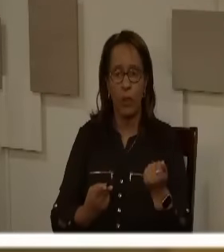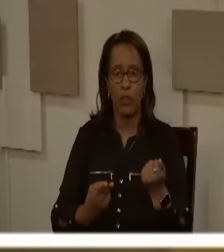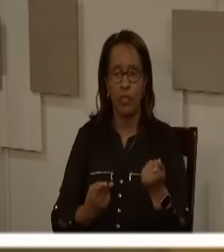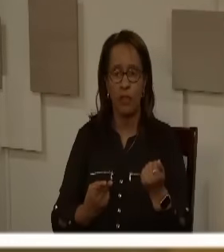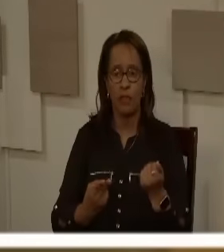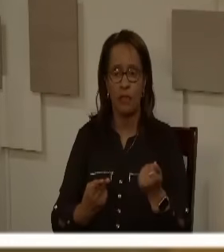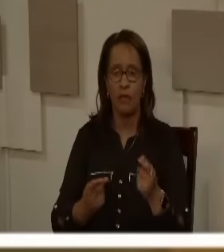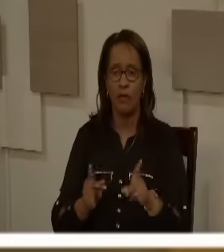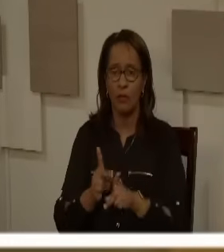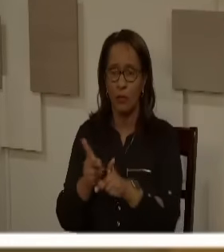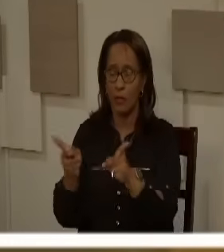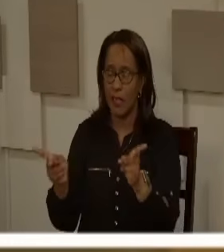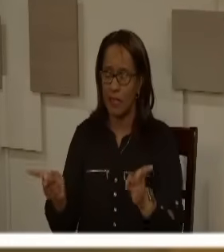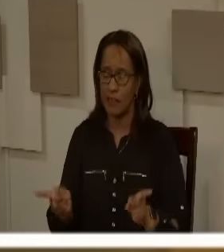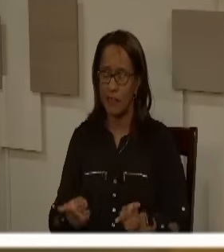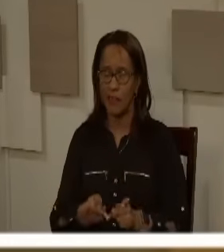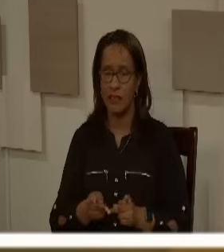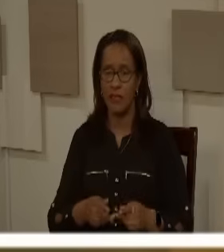God.